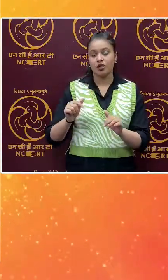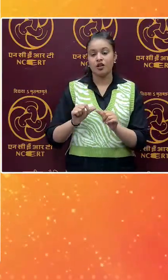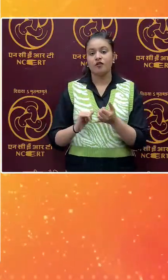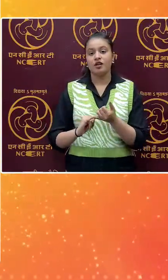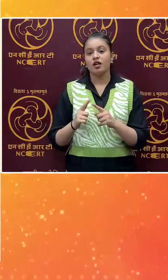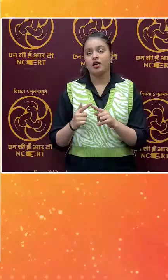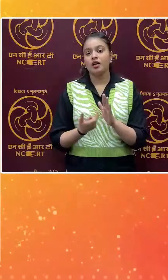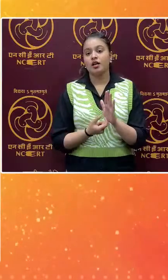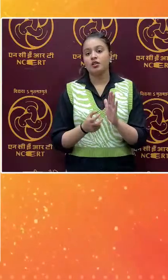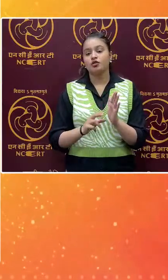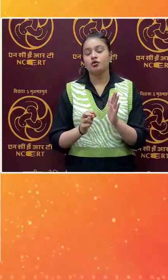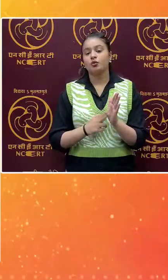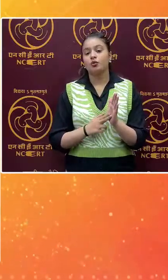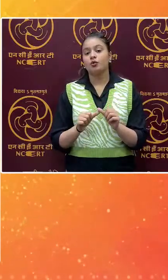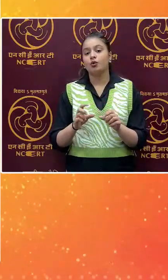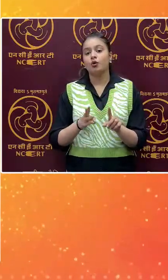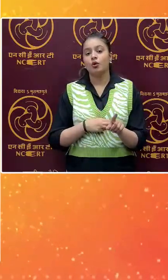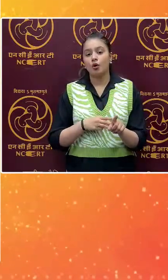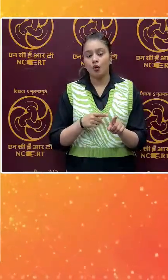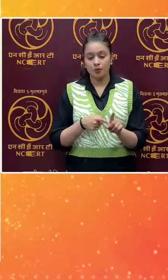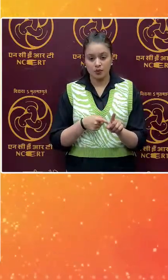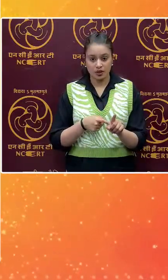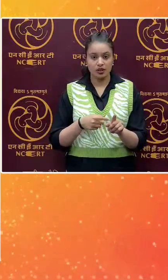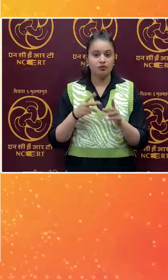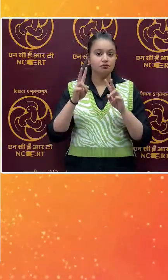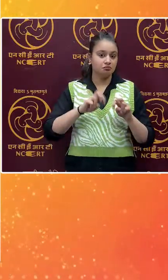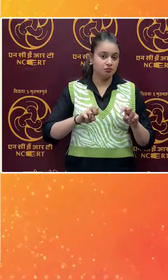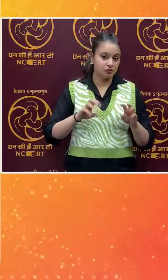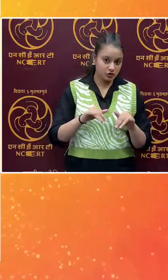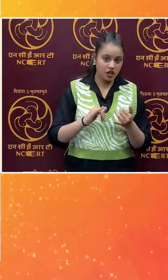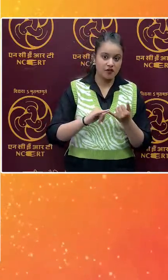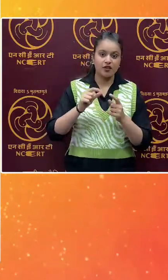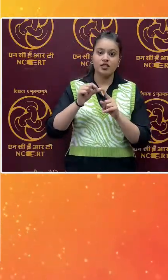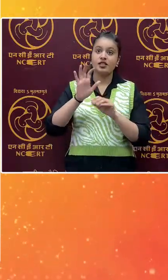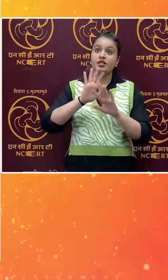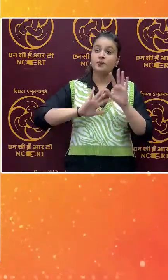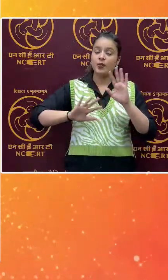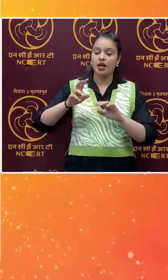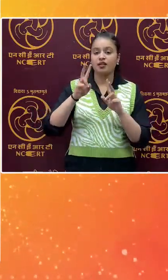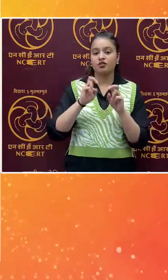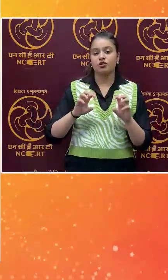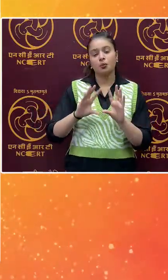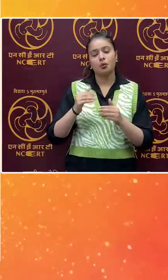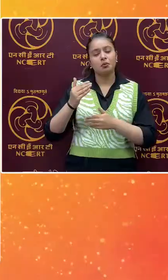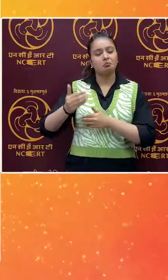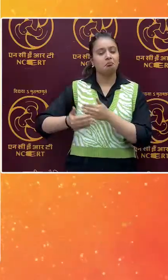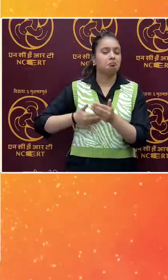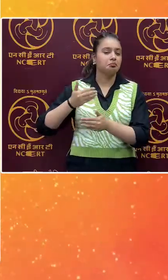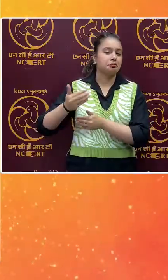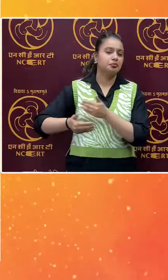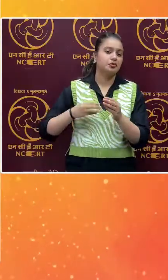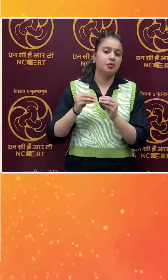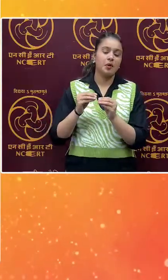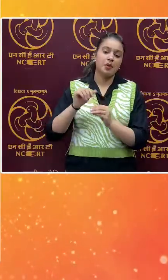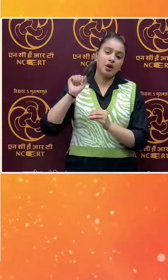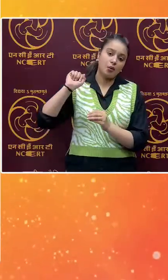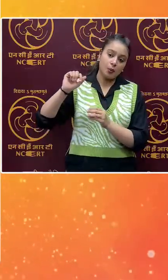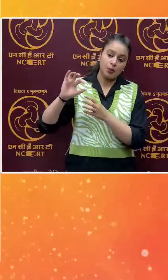research, India's presence in the astronomy research, space research. So everything continues to be Bhabha's